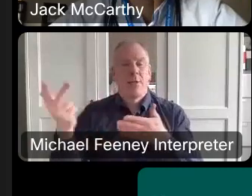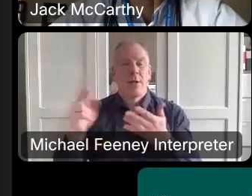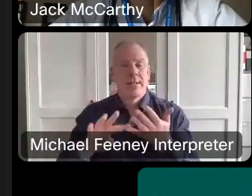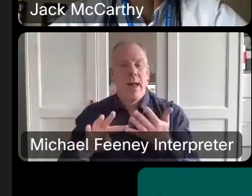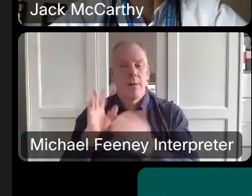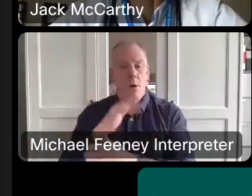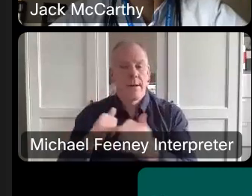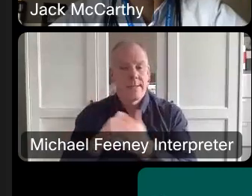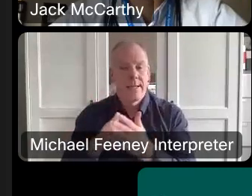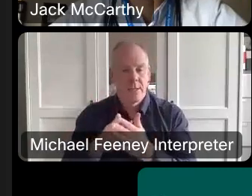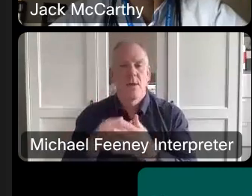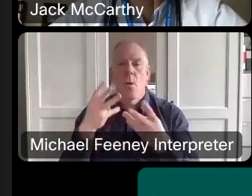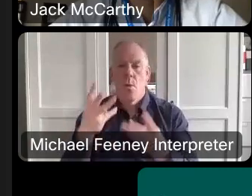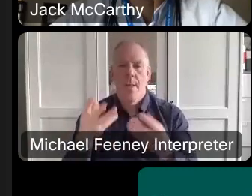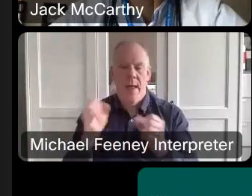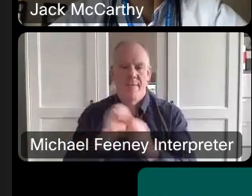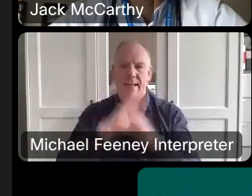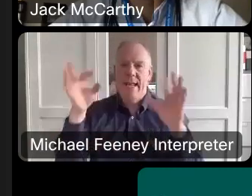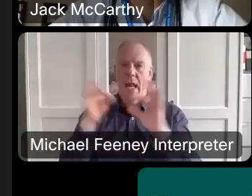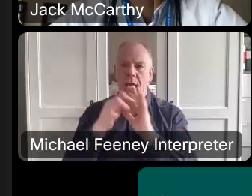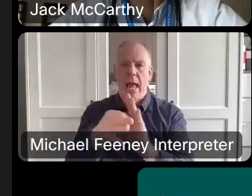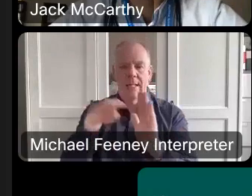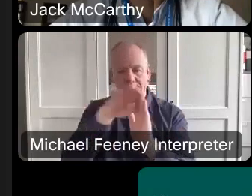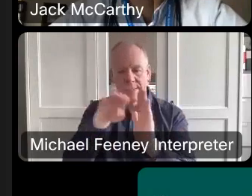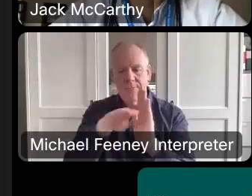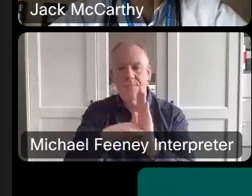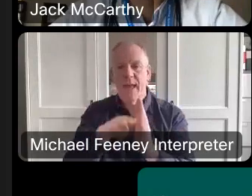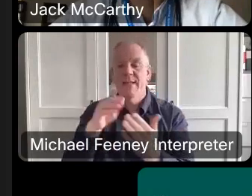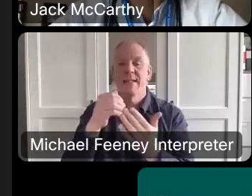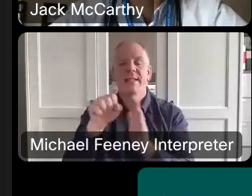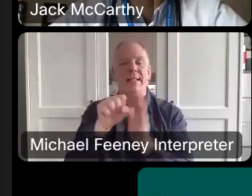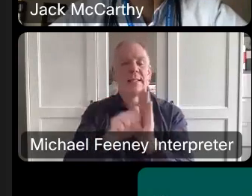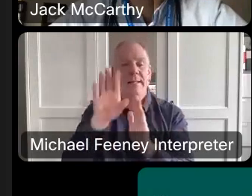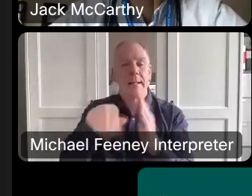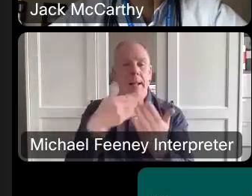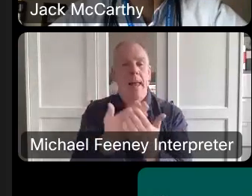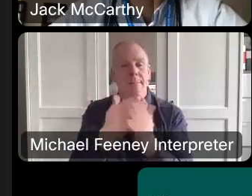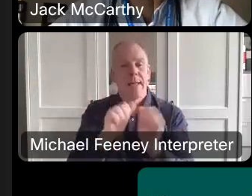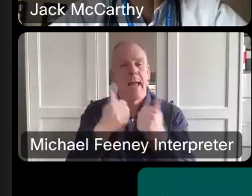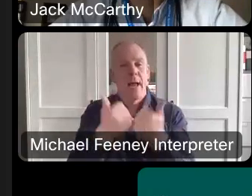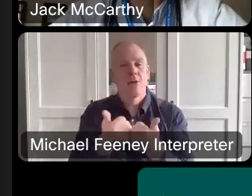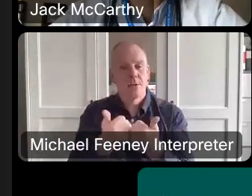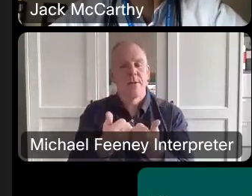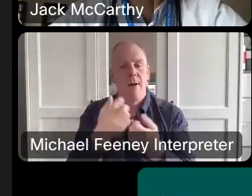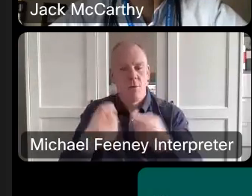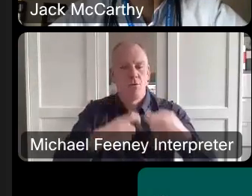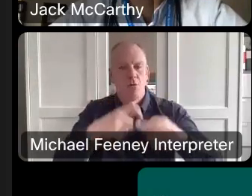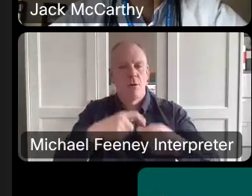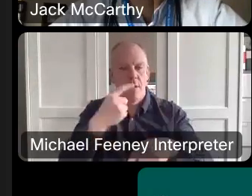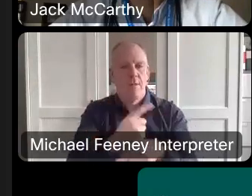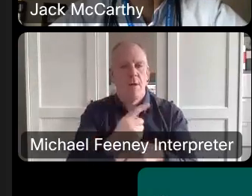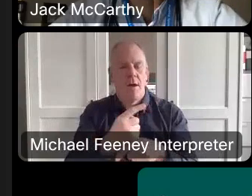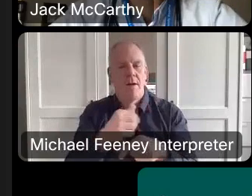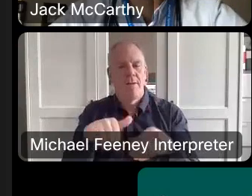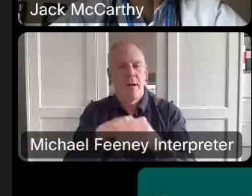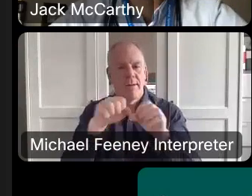So there will definitely be clear guidance. So the State Claims Agency obviously have the contract of the system